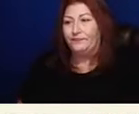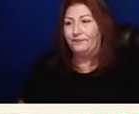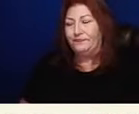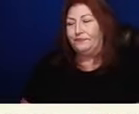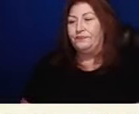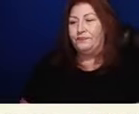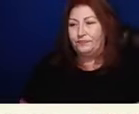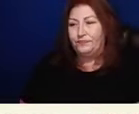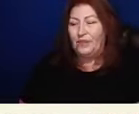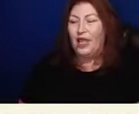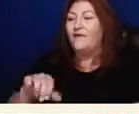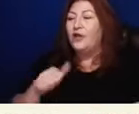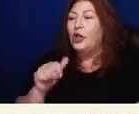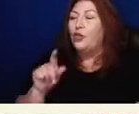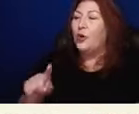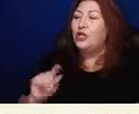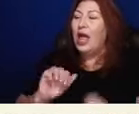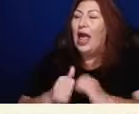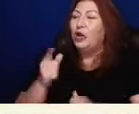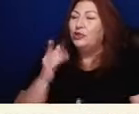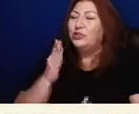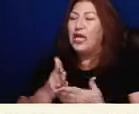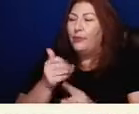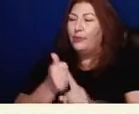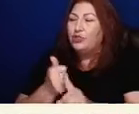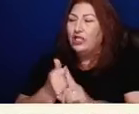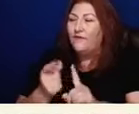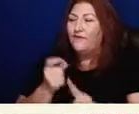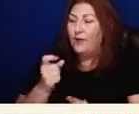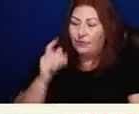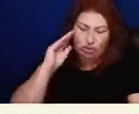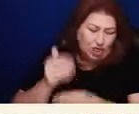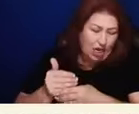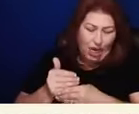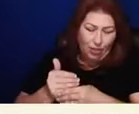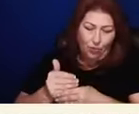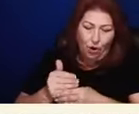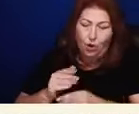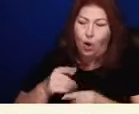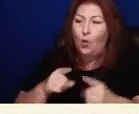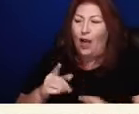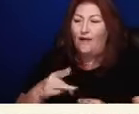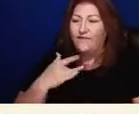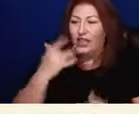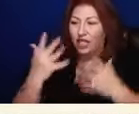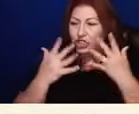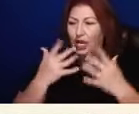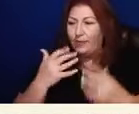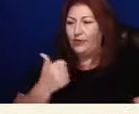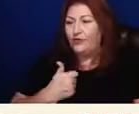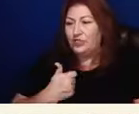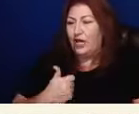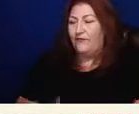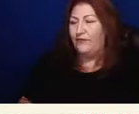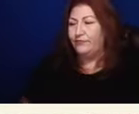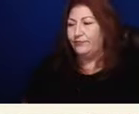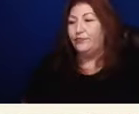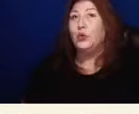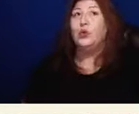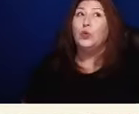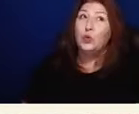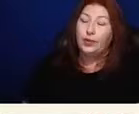Got another question. How do you stop yourself from shutting out the world while feeling ashamed of yourself? Ooh,